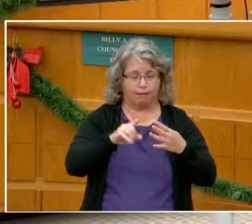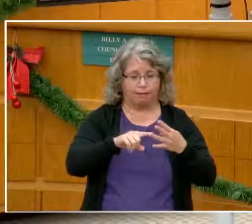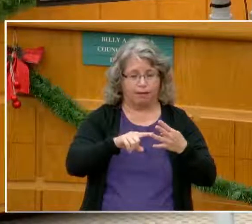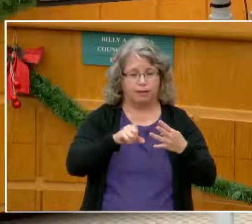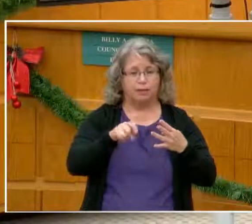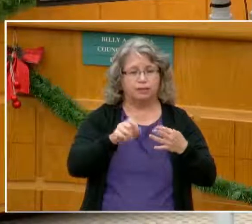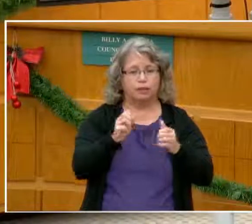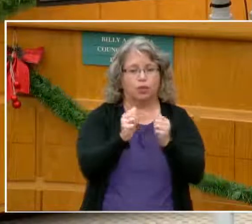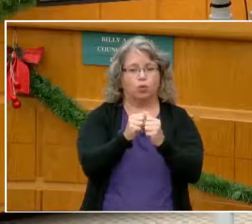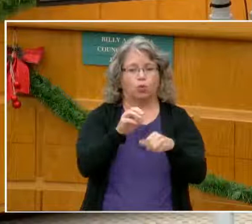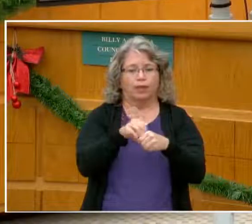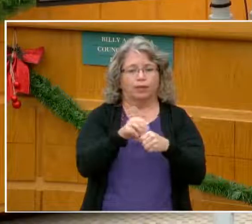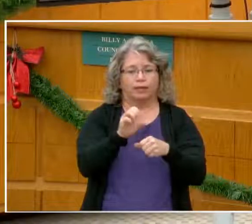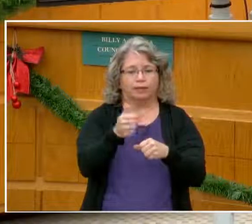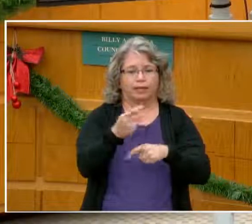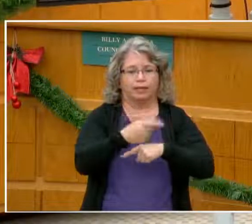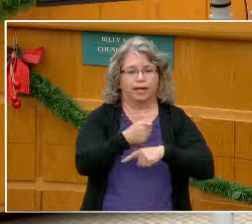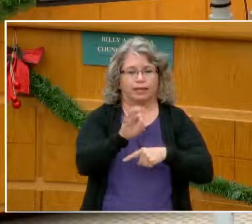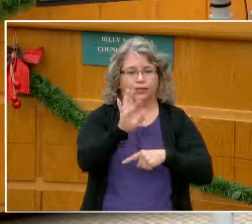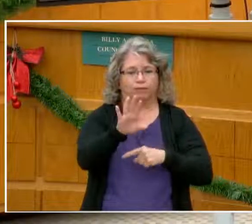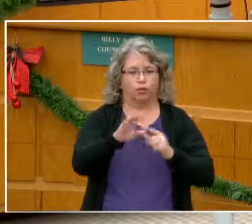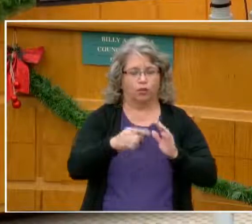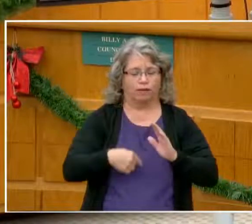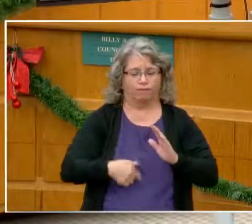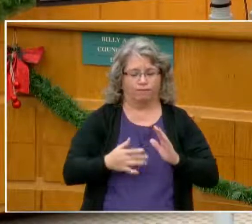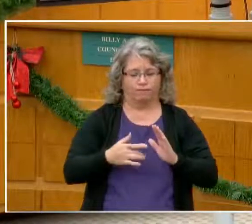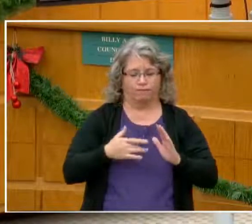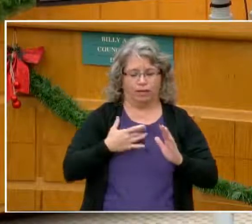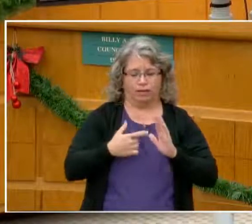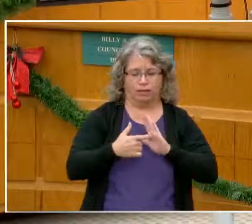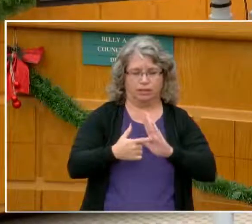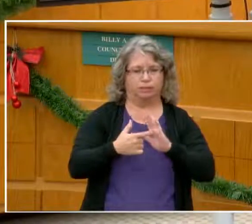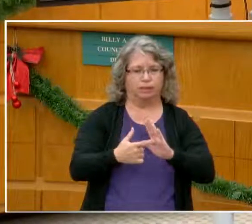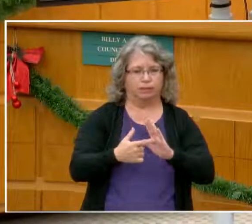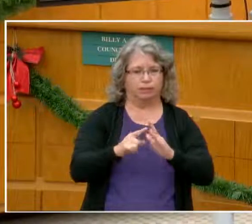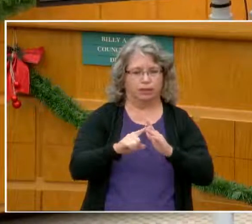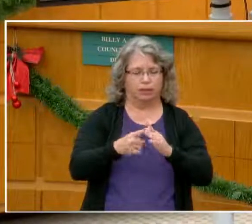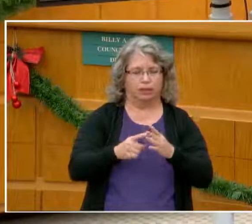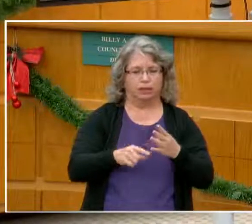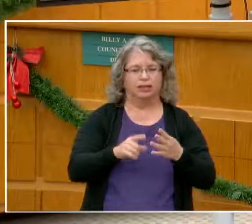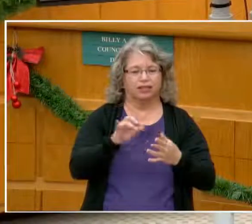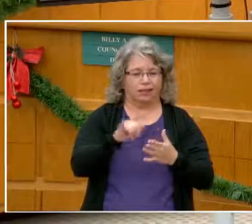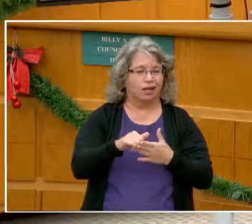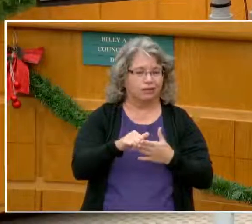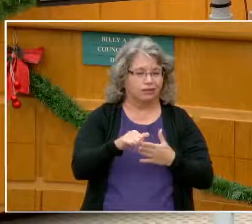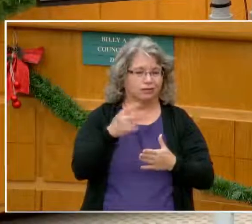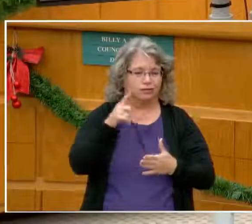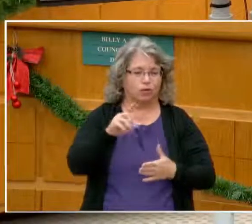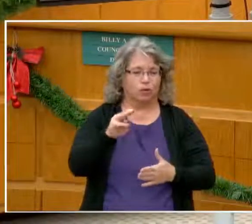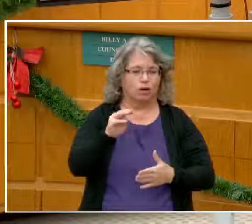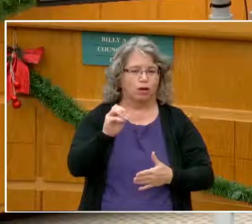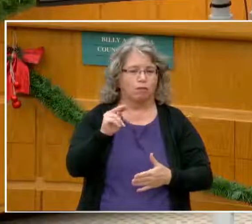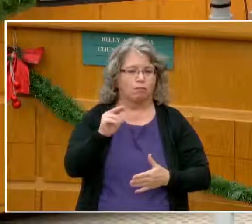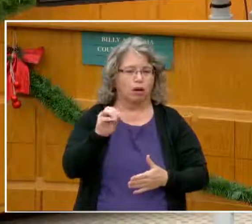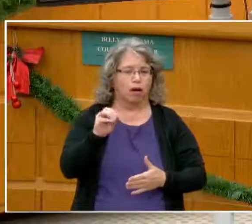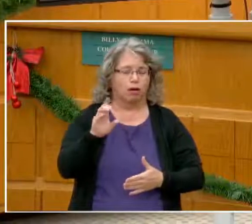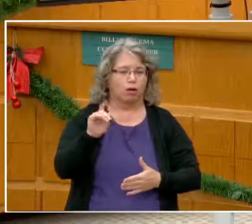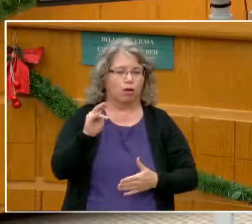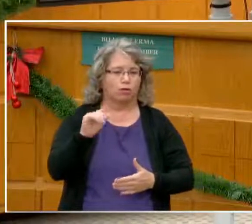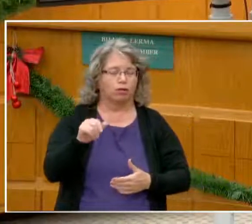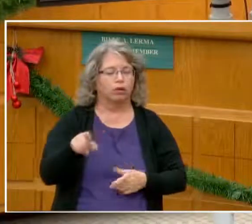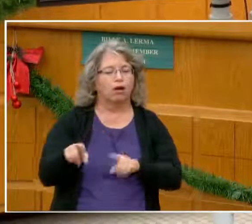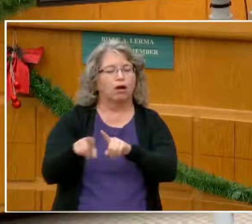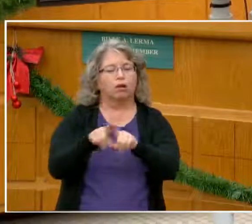10 days of the symptoms. So that is the monoclonal infusion therapy. And there's also remdesivir that we use